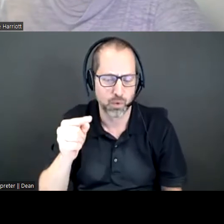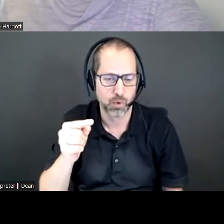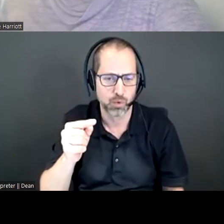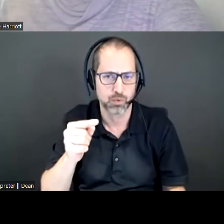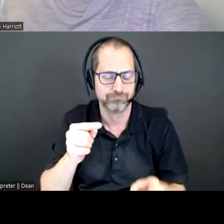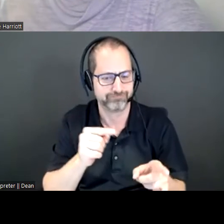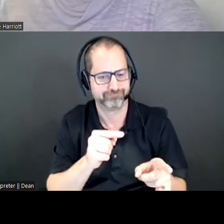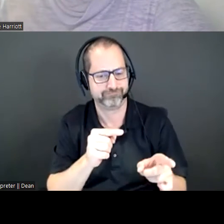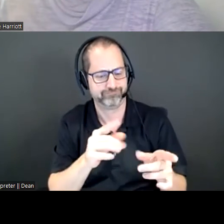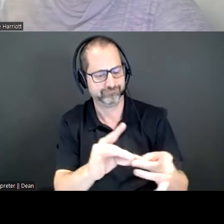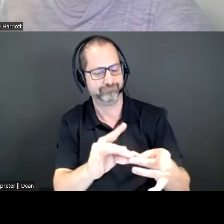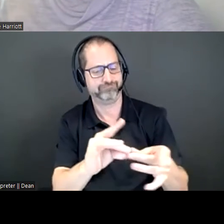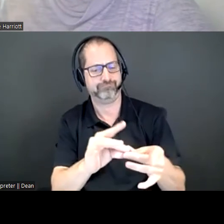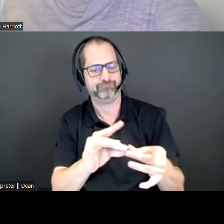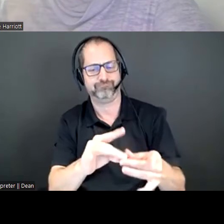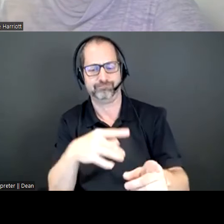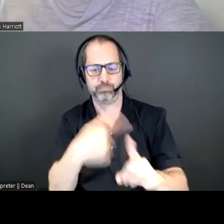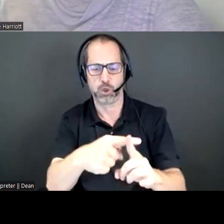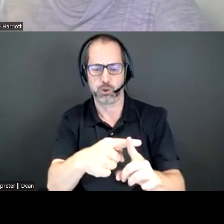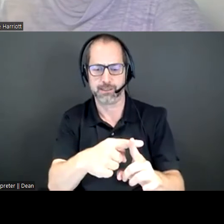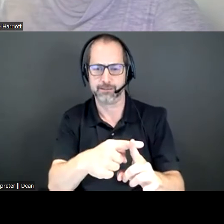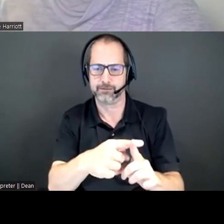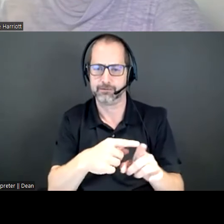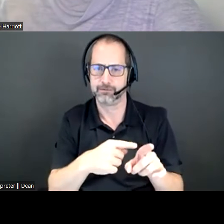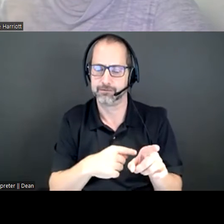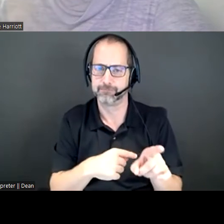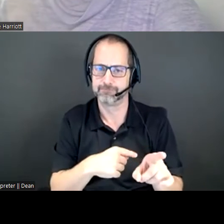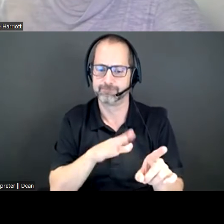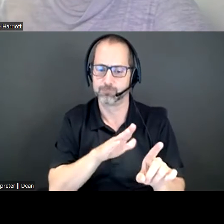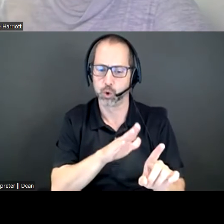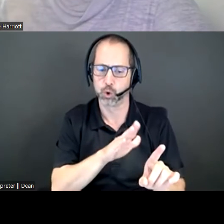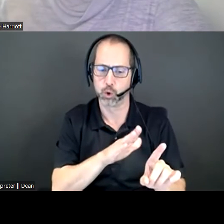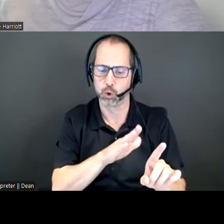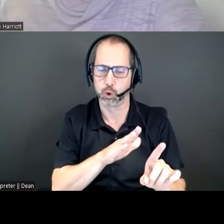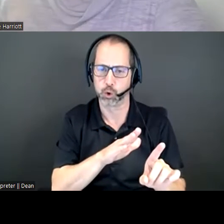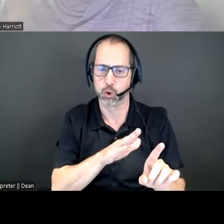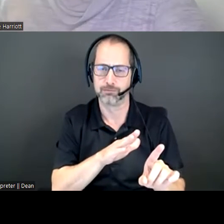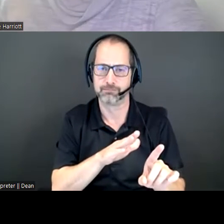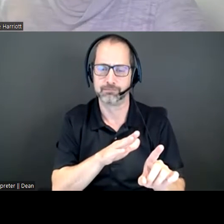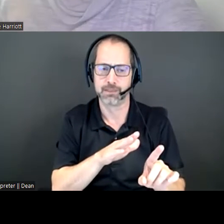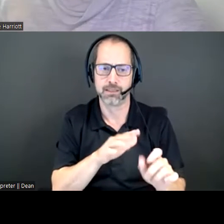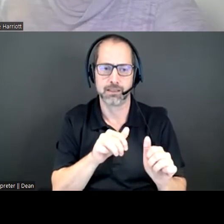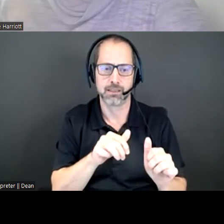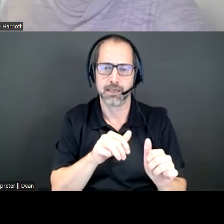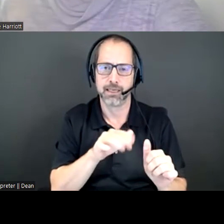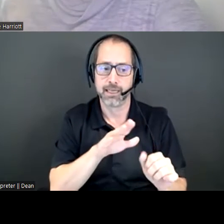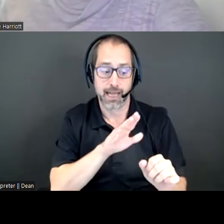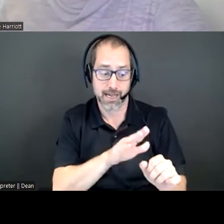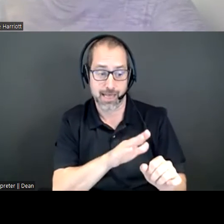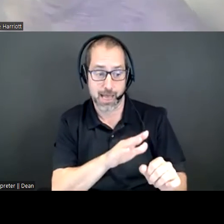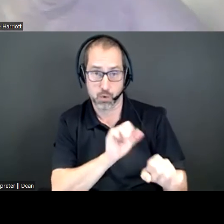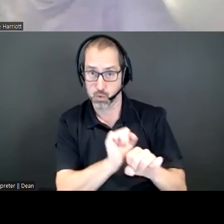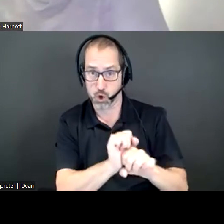positive things are with her, with Spirit Wolf, and the work that Spirit Wolf